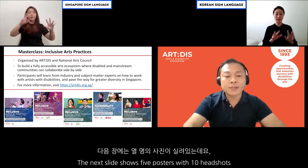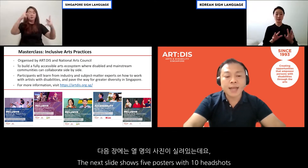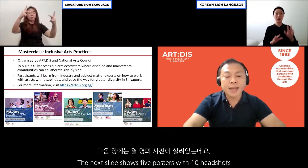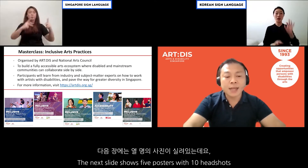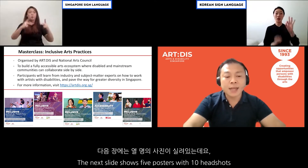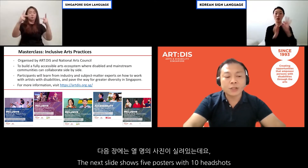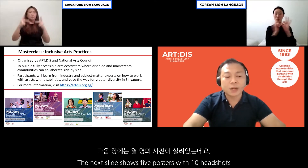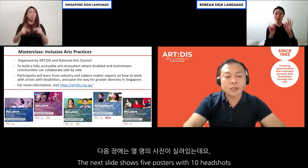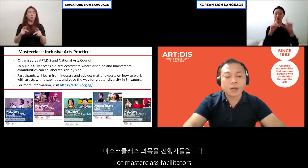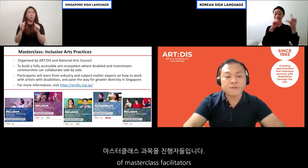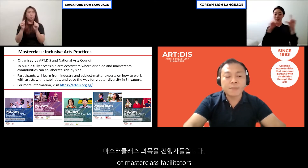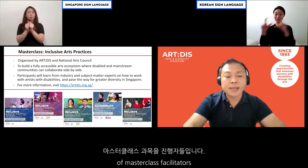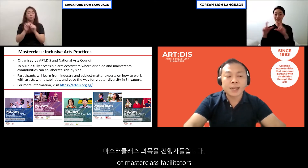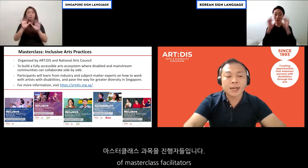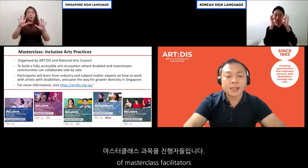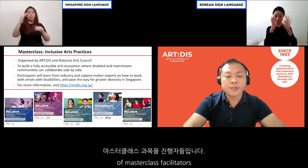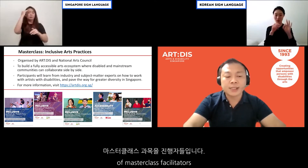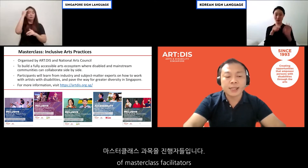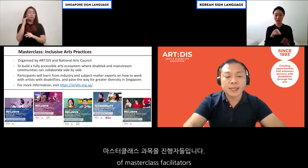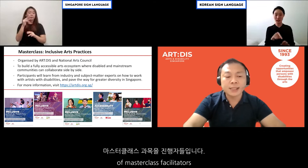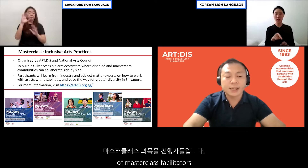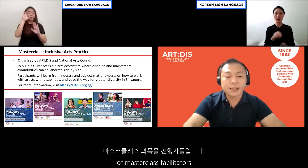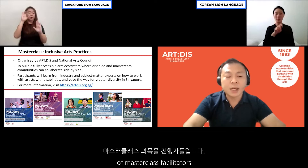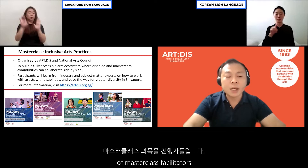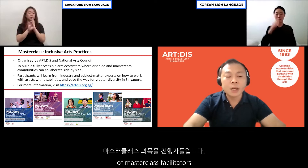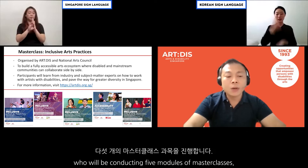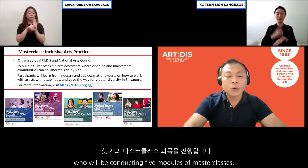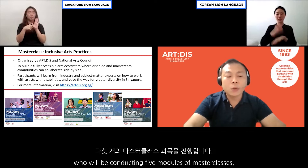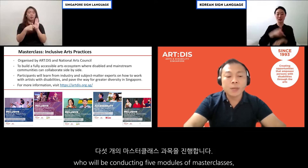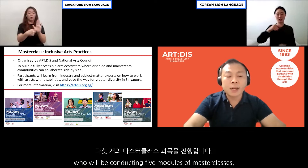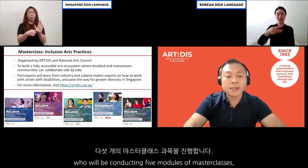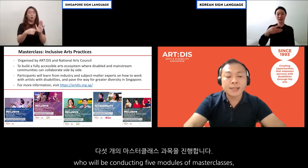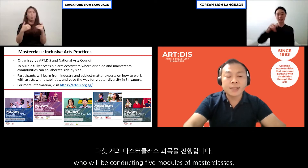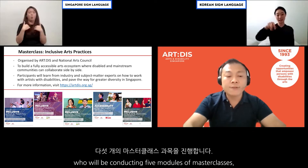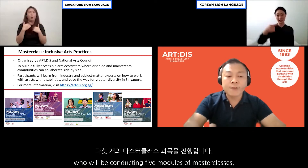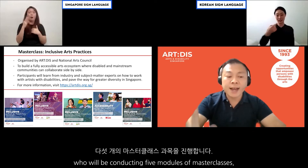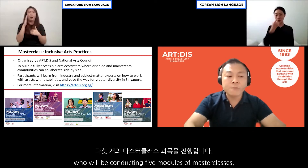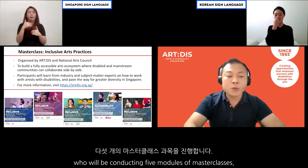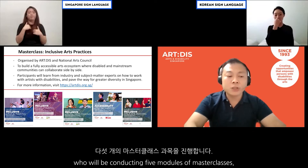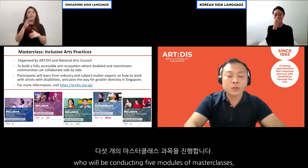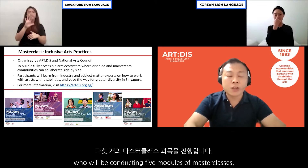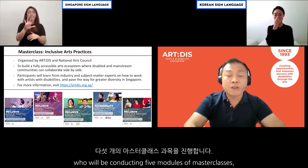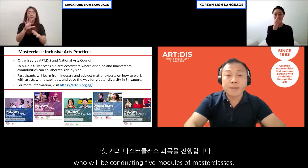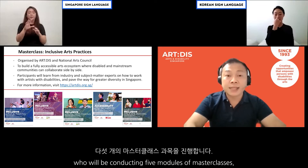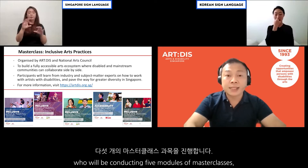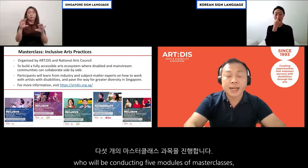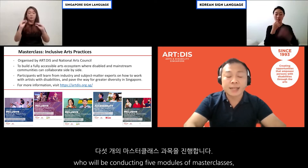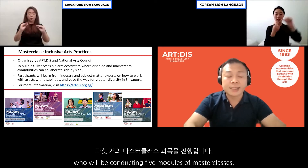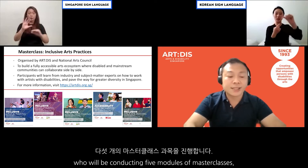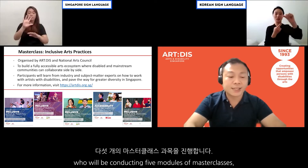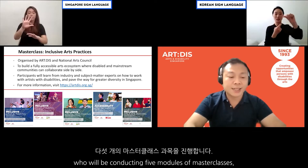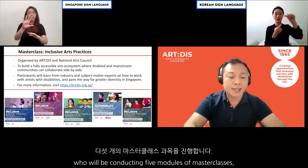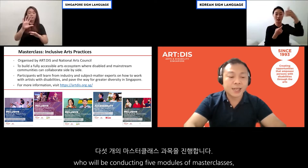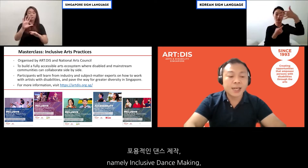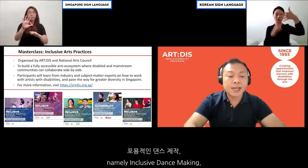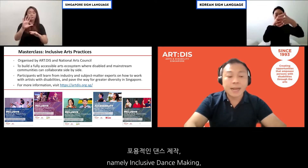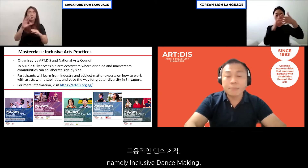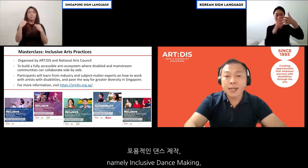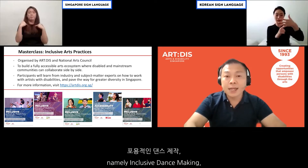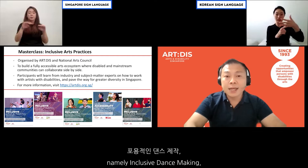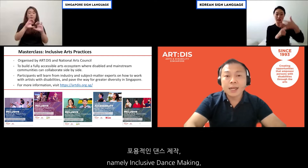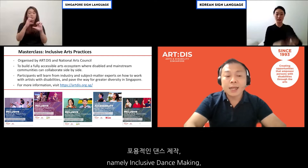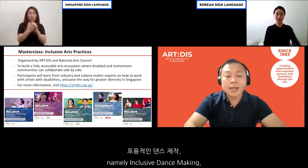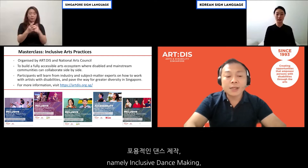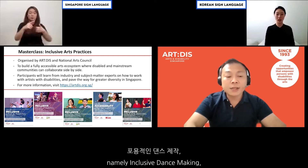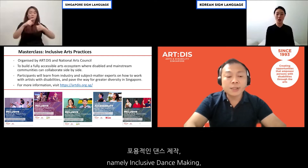posters with 10 headshots of masterclass facilitators who will be conducting 5 modules of masterclasses,